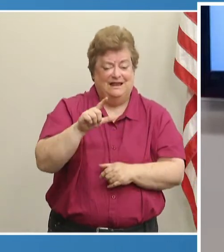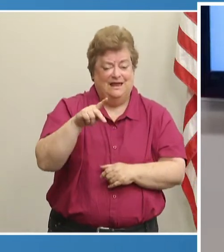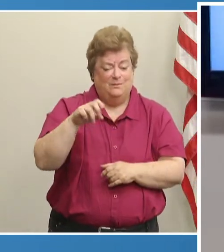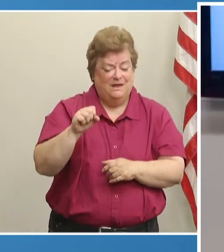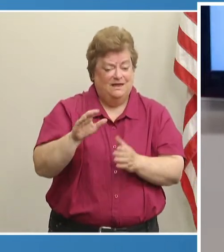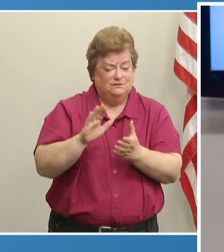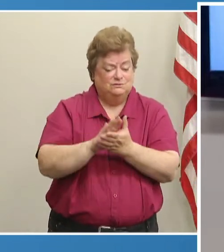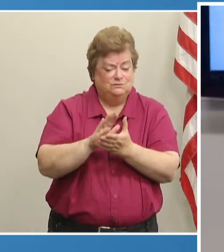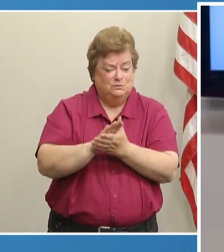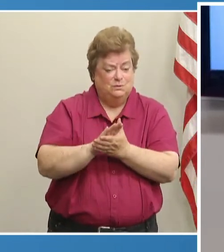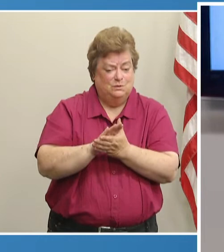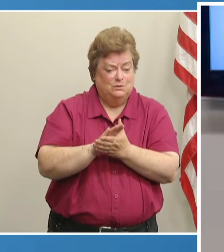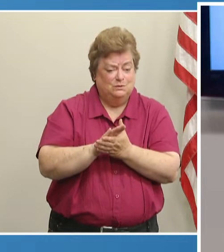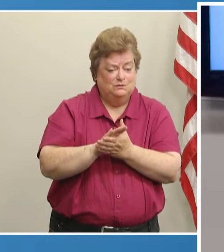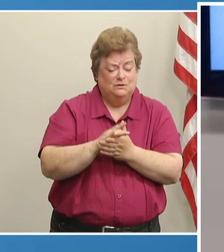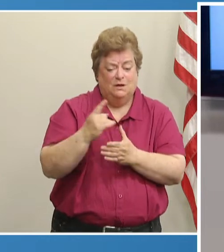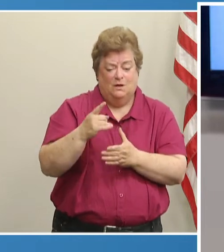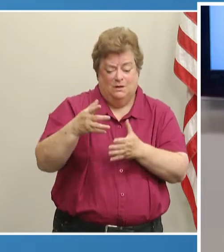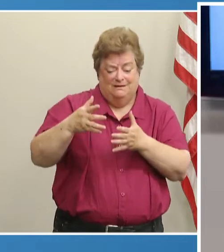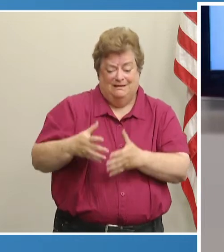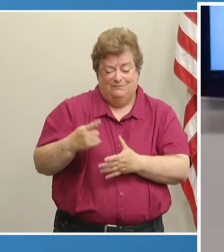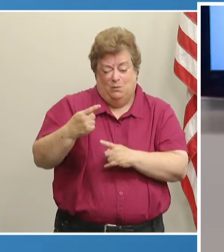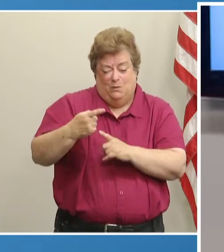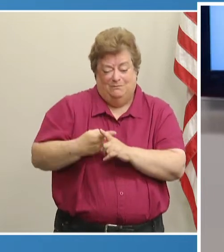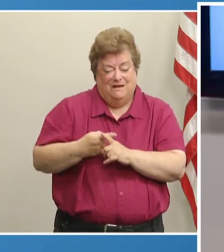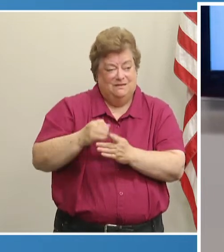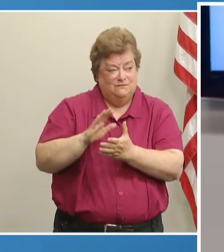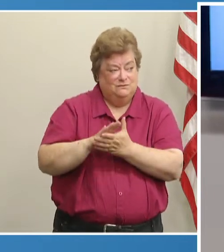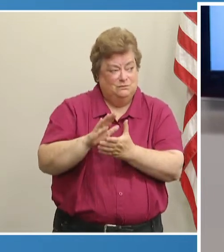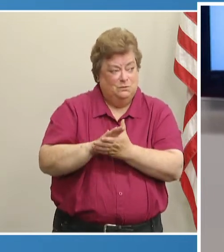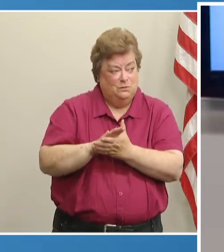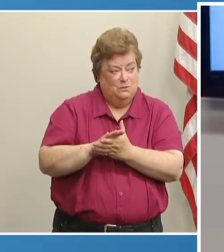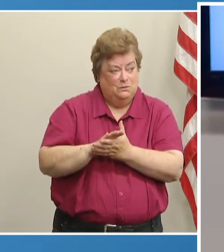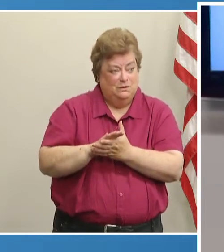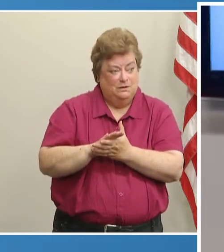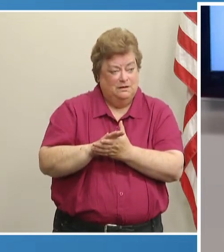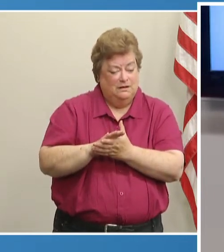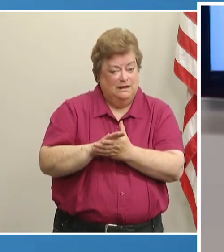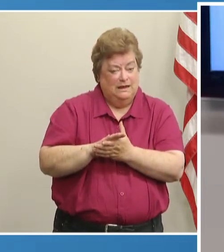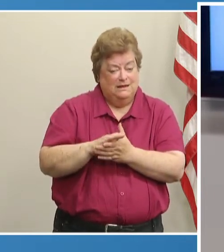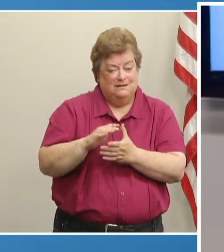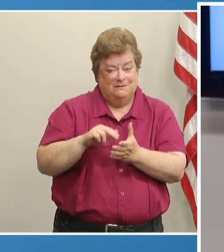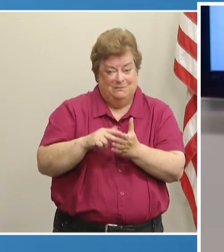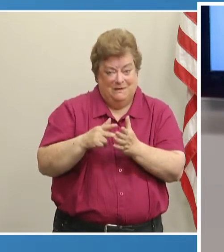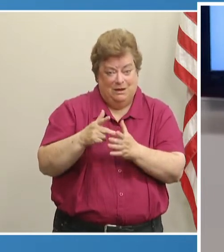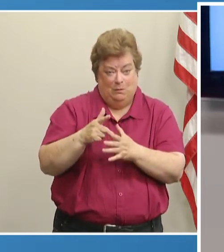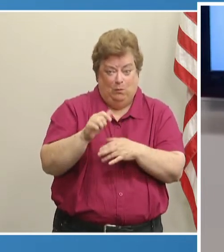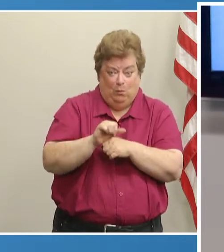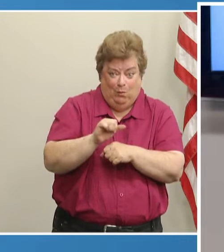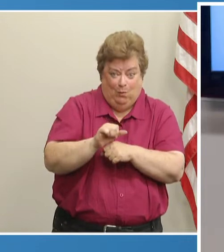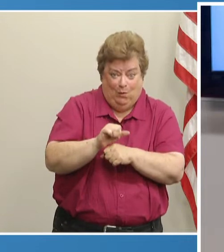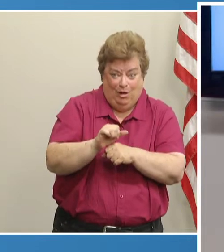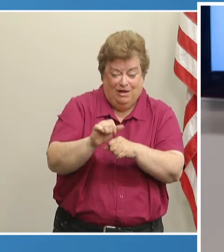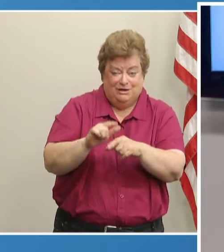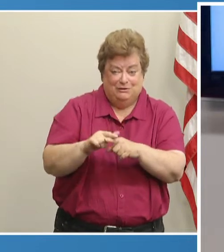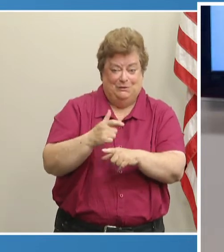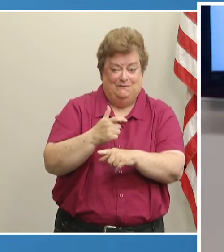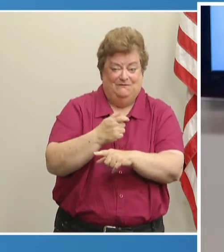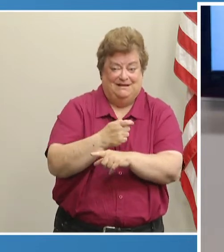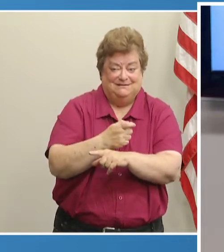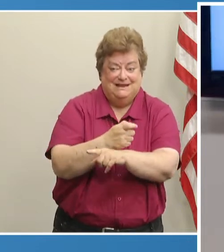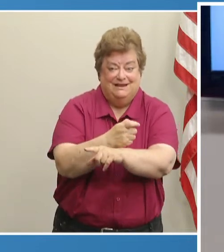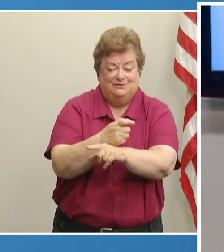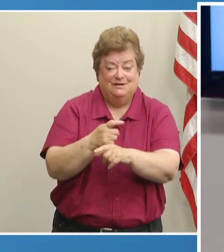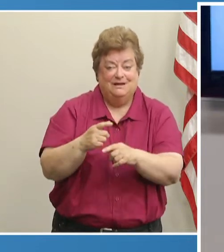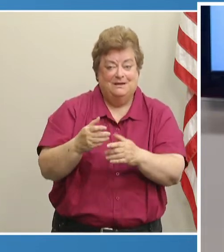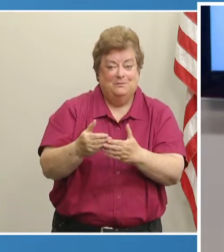there's only about a month left of school, is that going to kind of put you up against the clock in order to get some of those